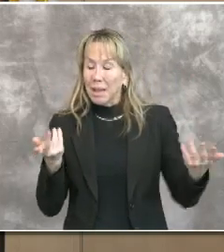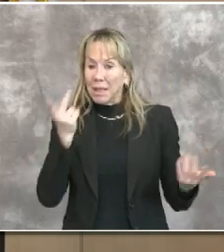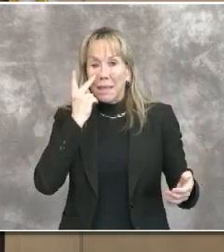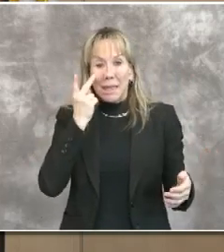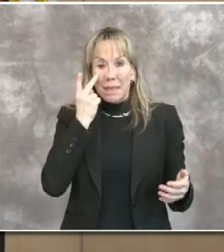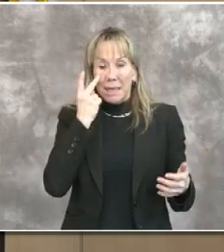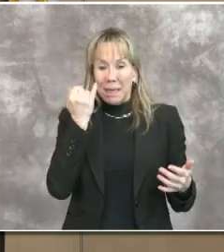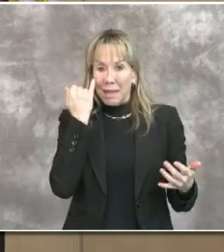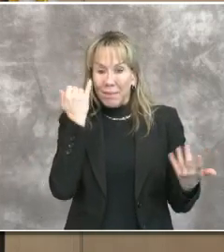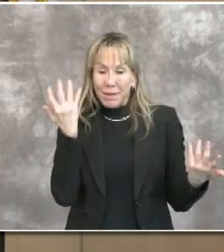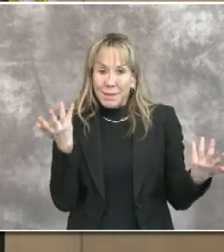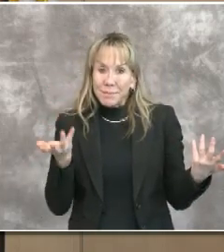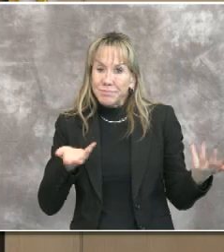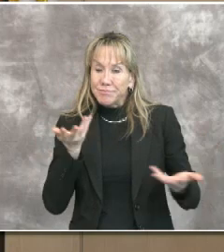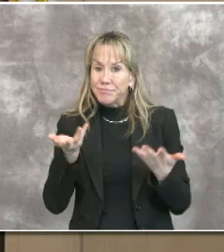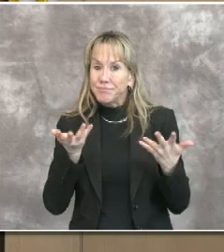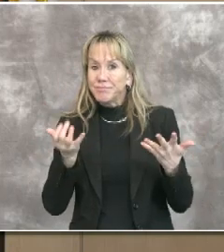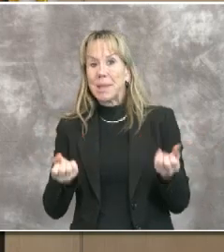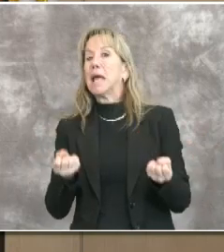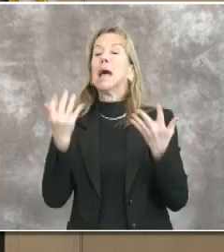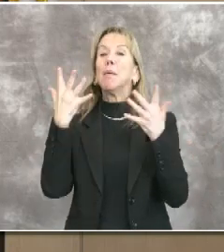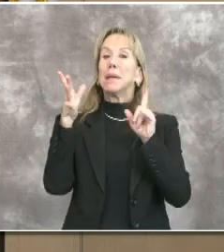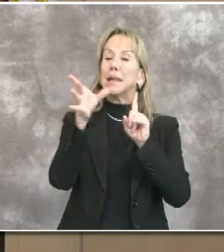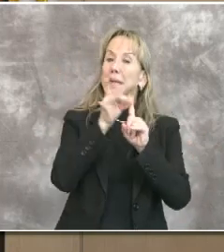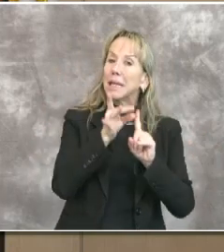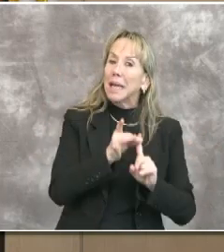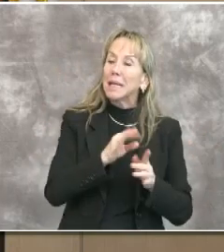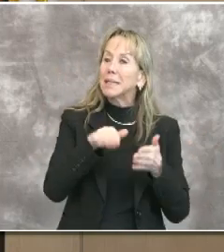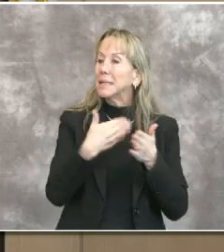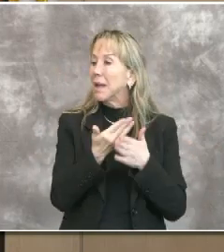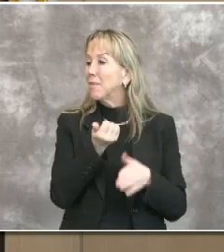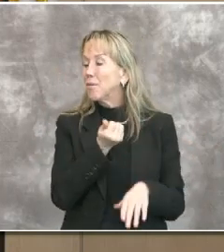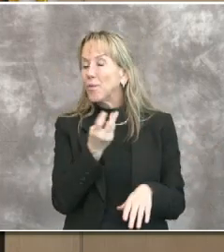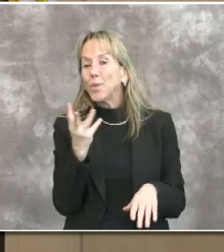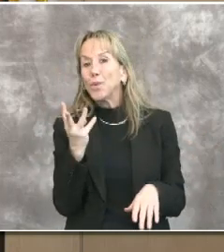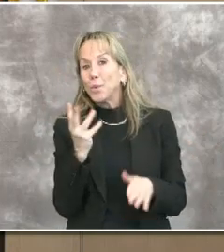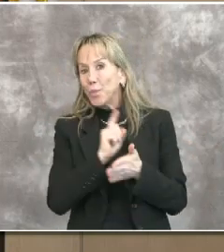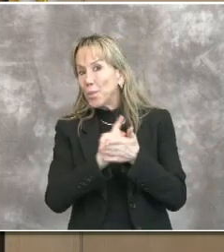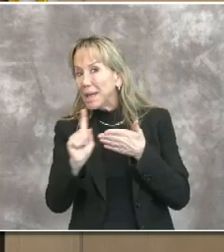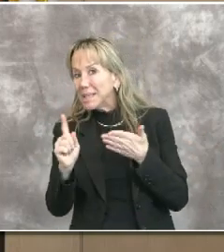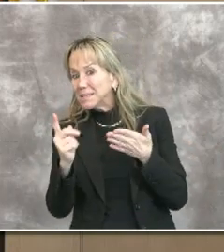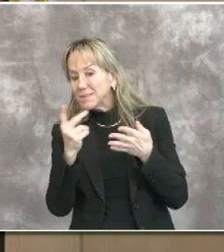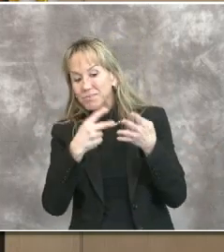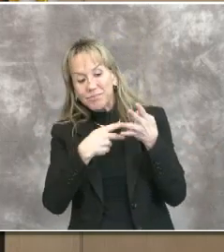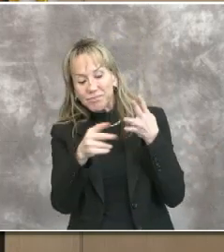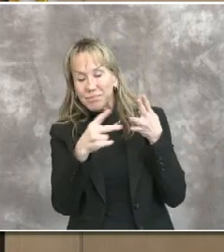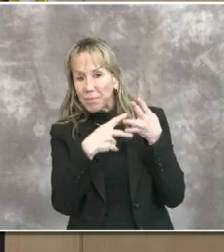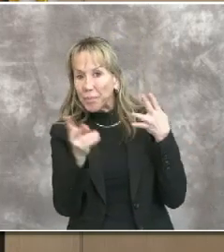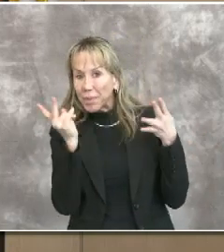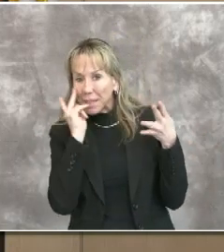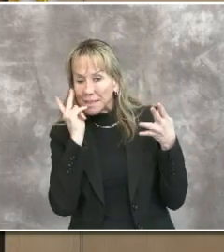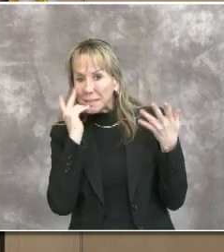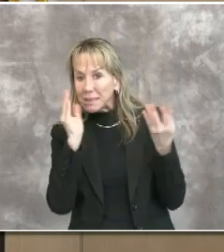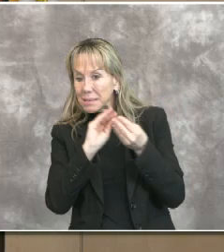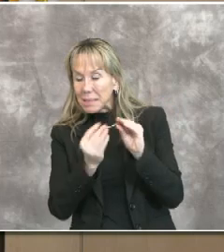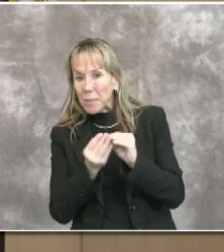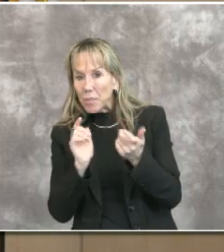any change in the number of cases over the next couple of weeks. Again, as you know,